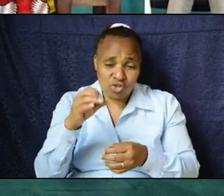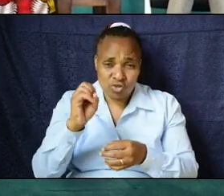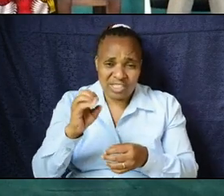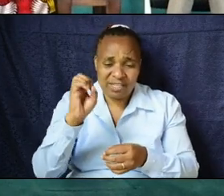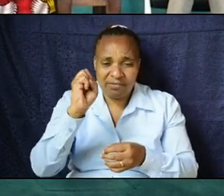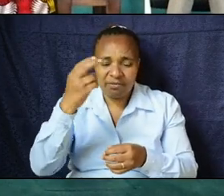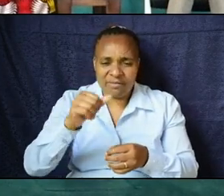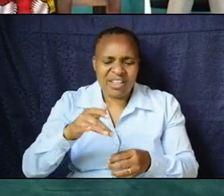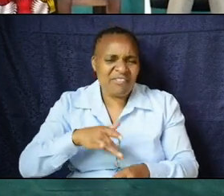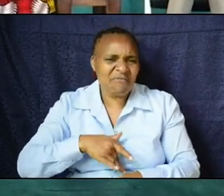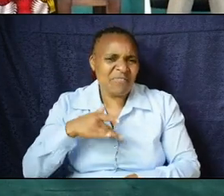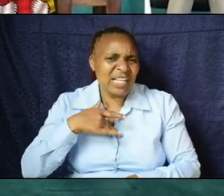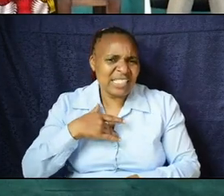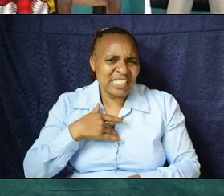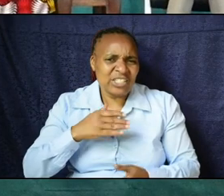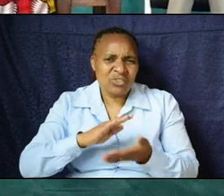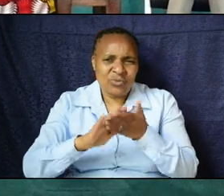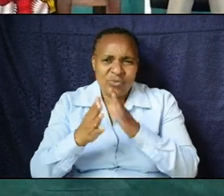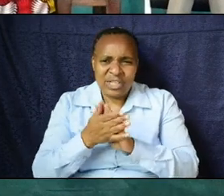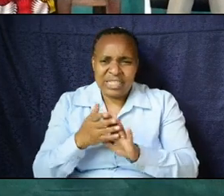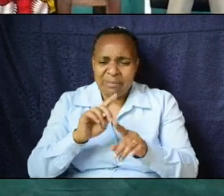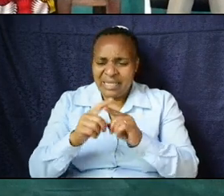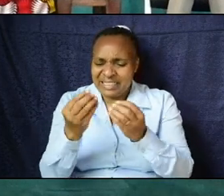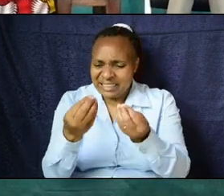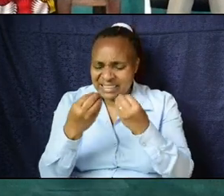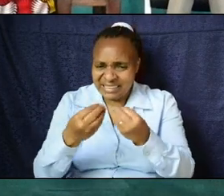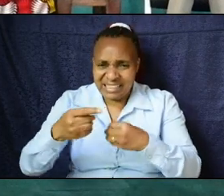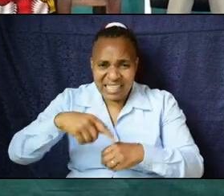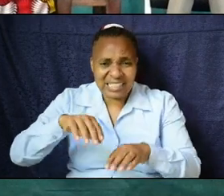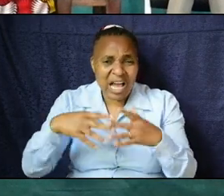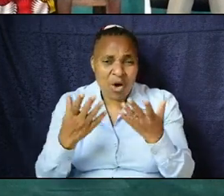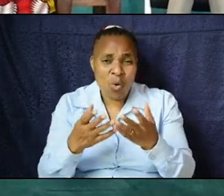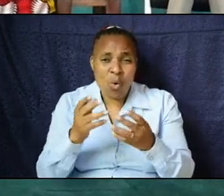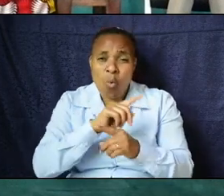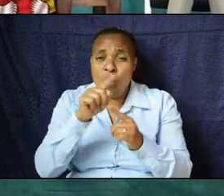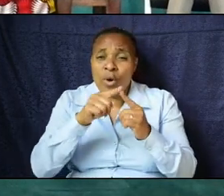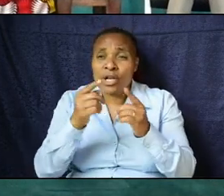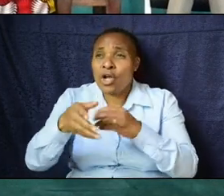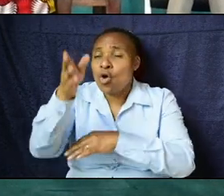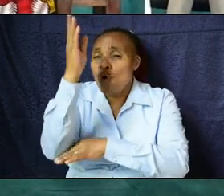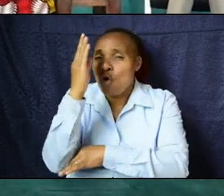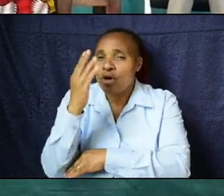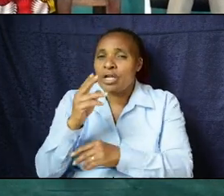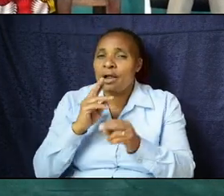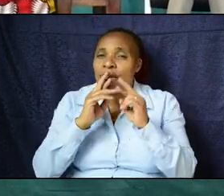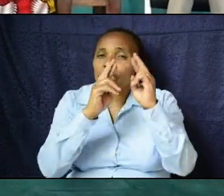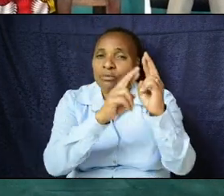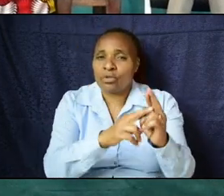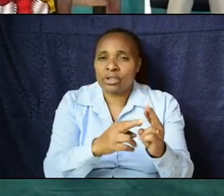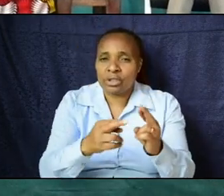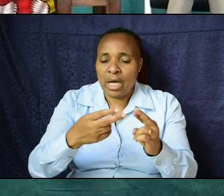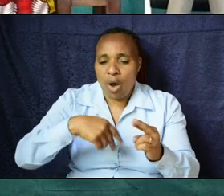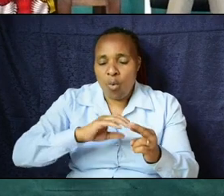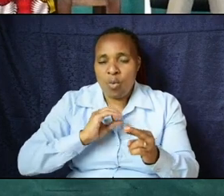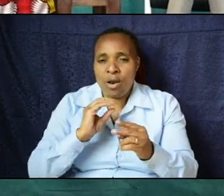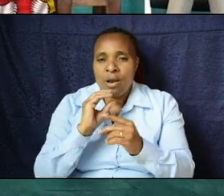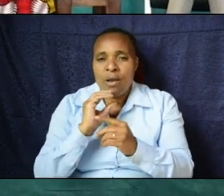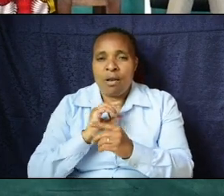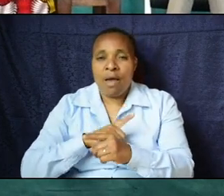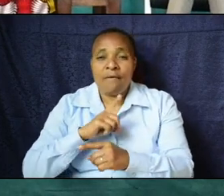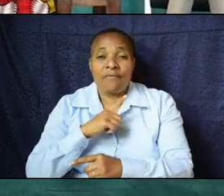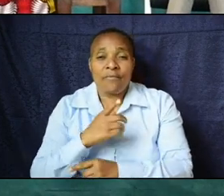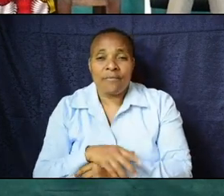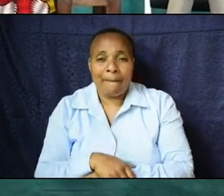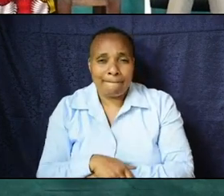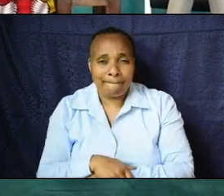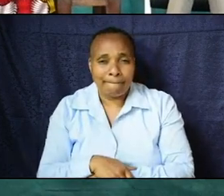to forgive, what does it teach us when you look at how God also responds to our lives? Okay.